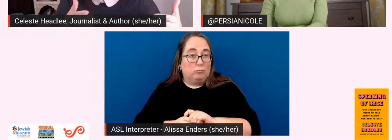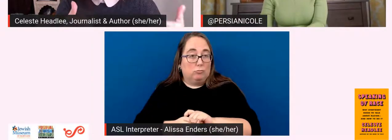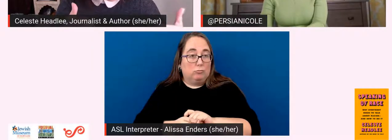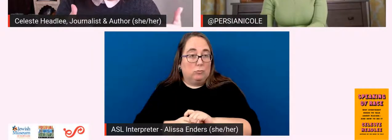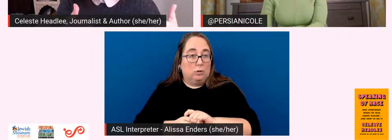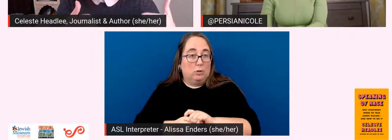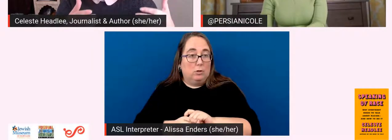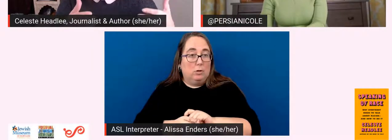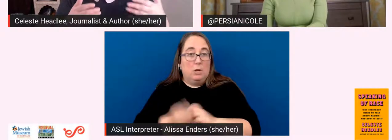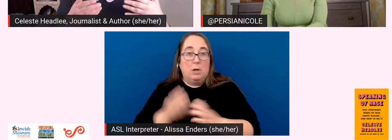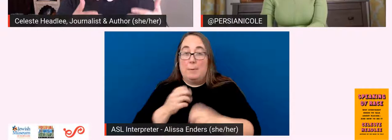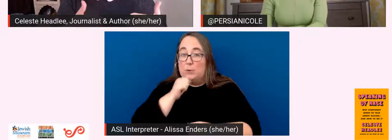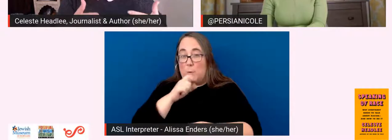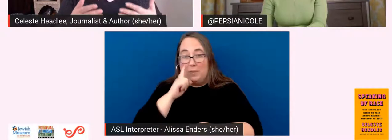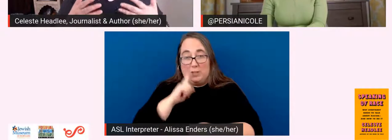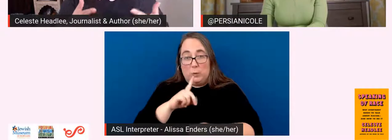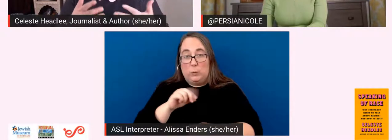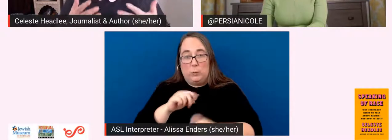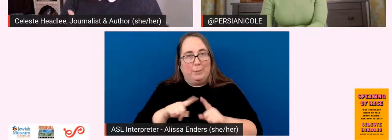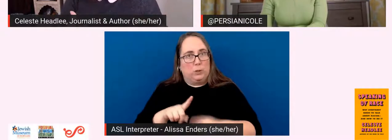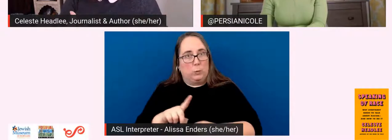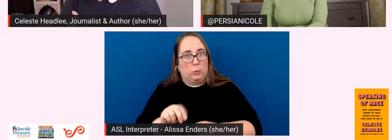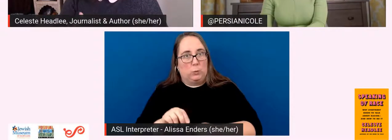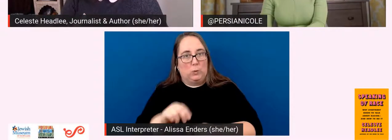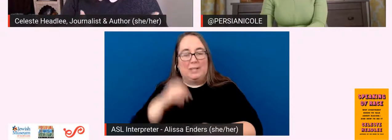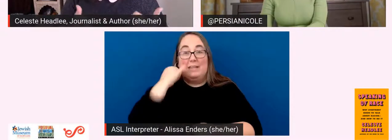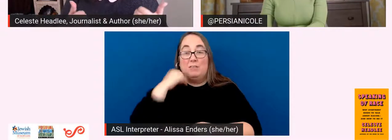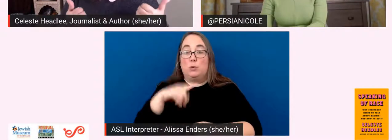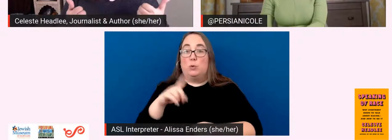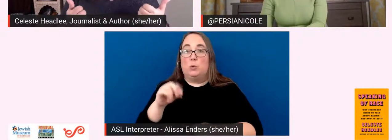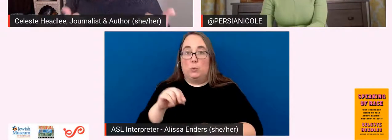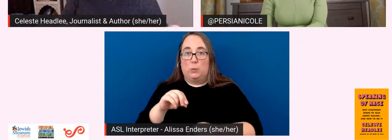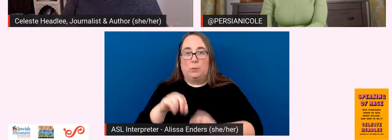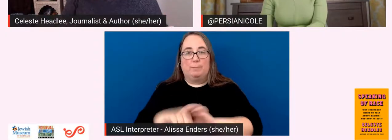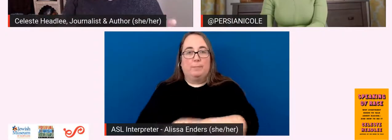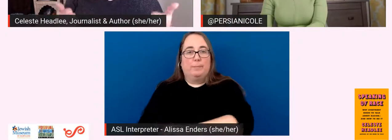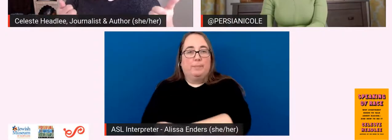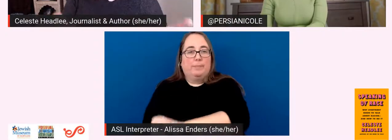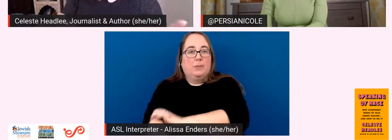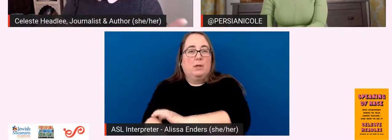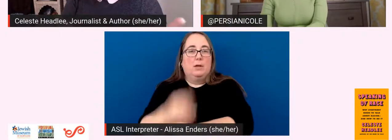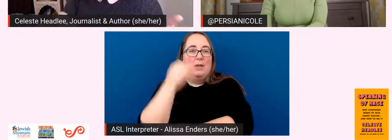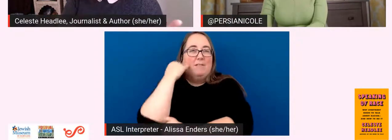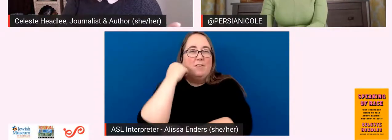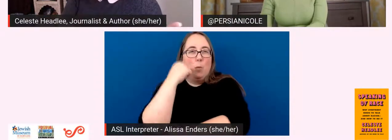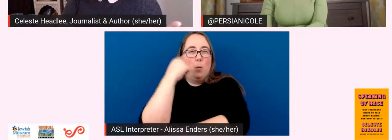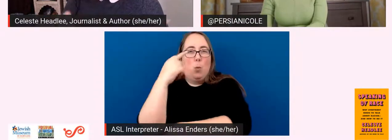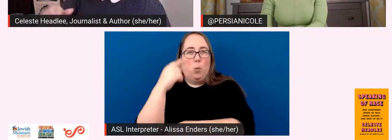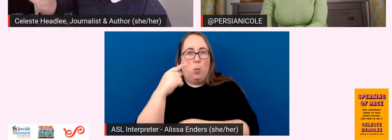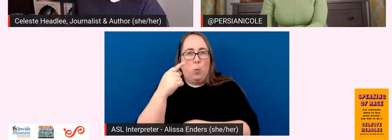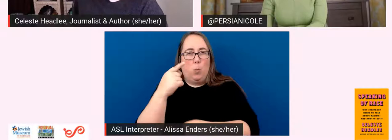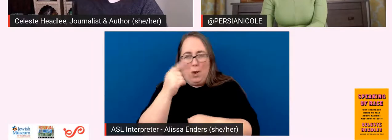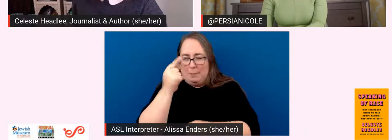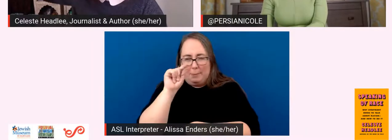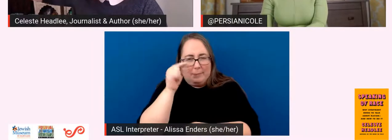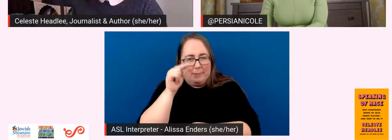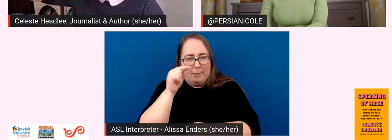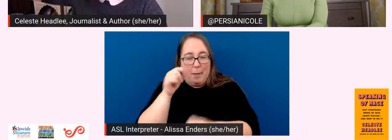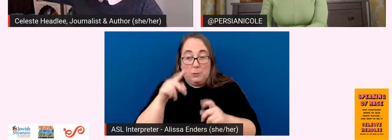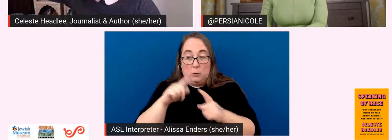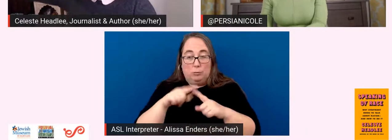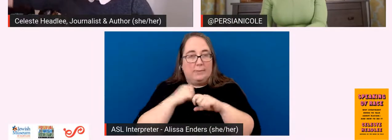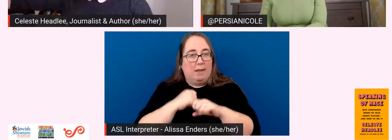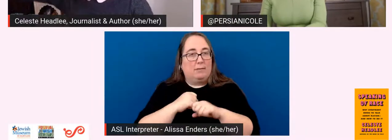Maybe you don't think you do, but you do. And if you do, if you have even a chance, a 1 in 10 chance of